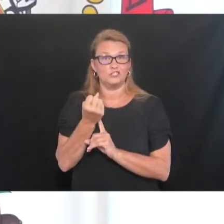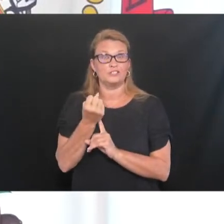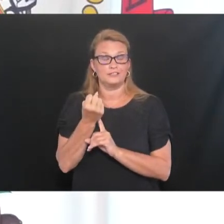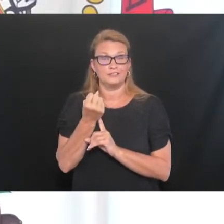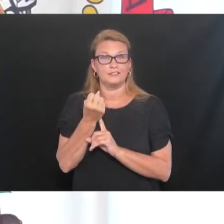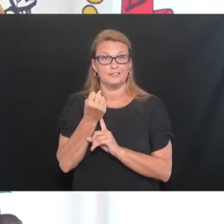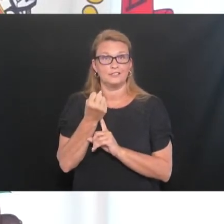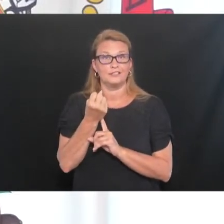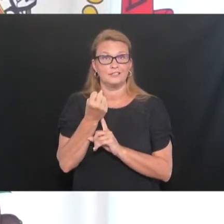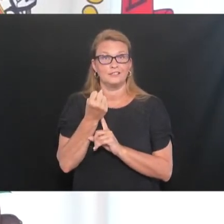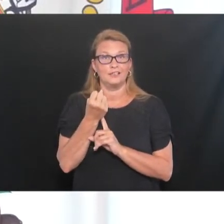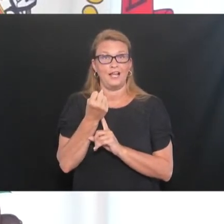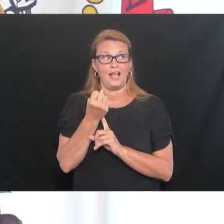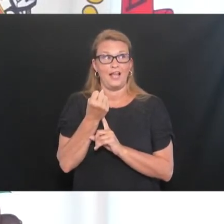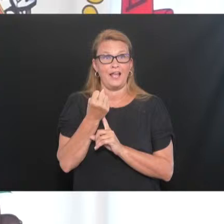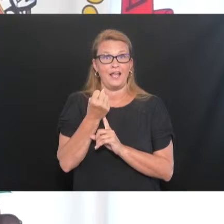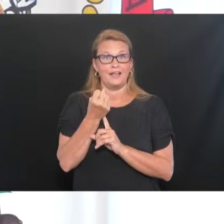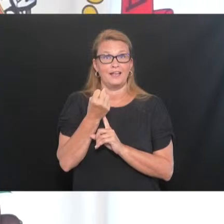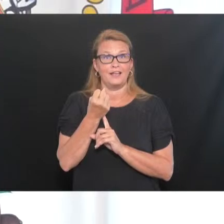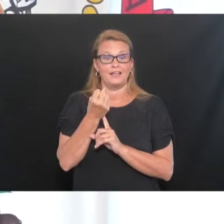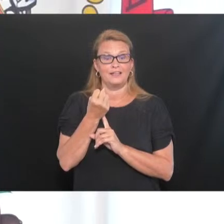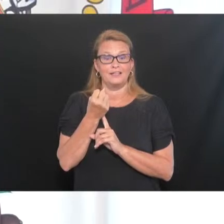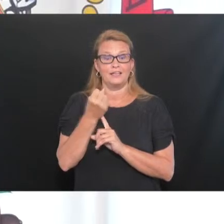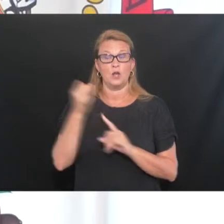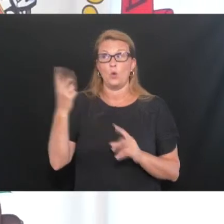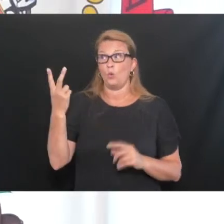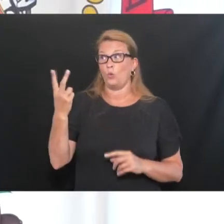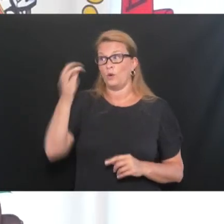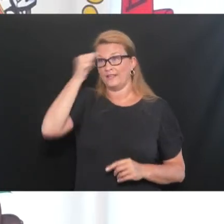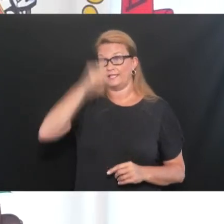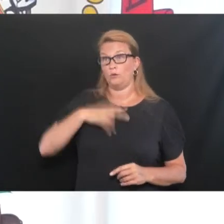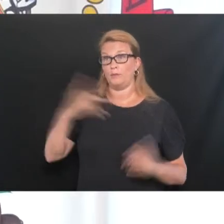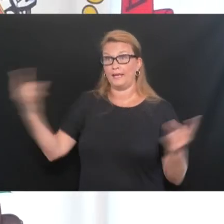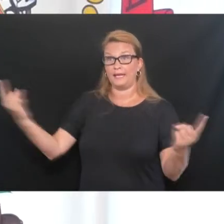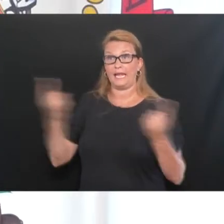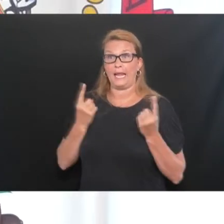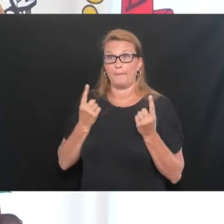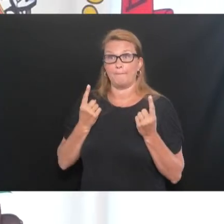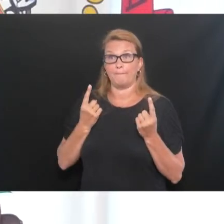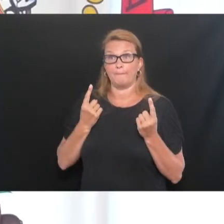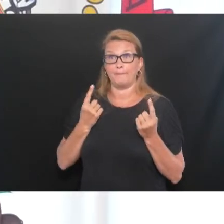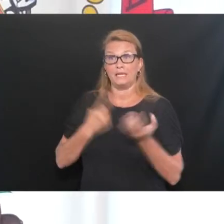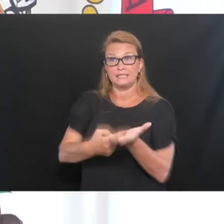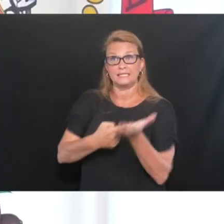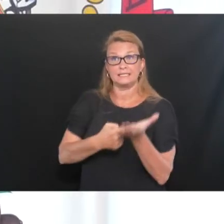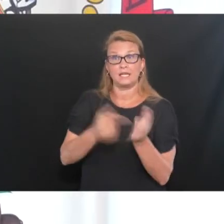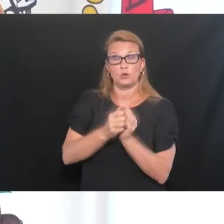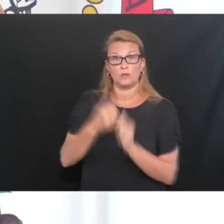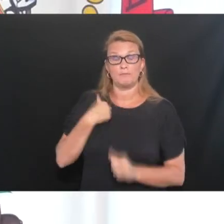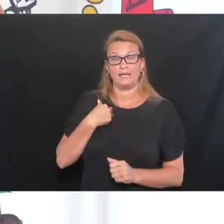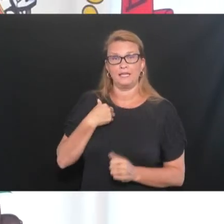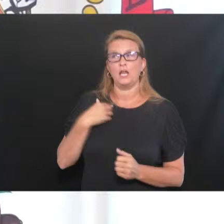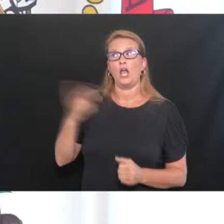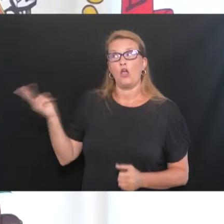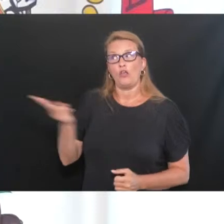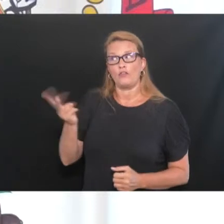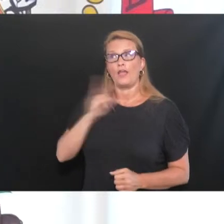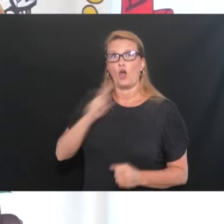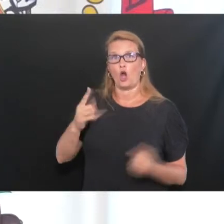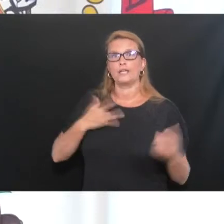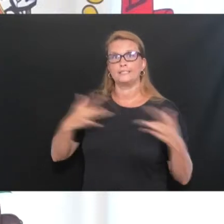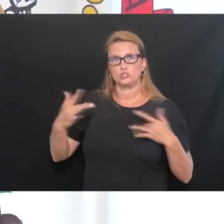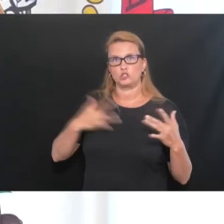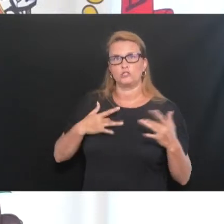two gentlemen that came immediately to see me today, they're very concerned. And they're